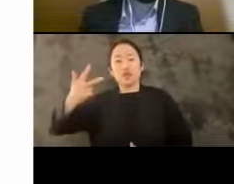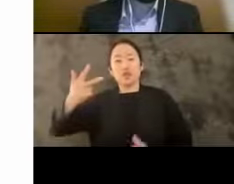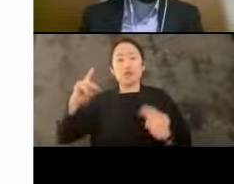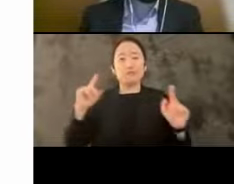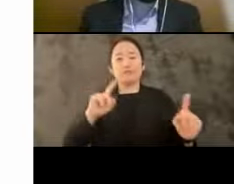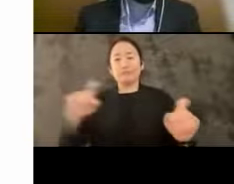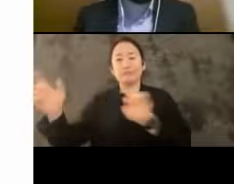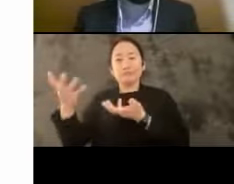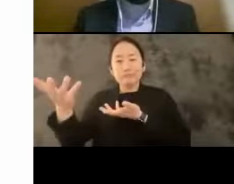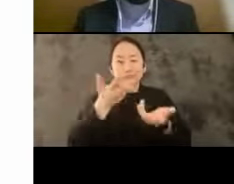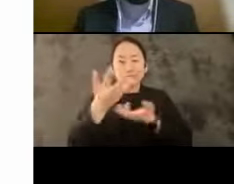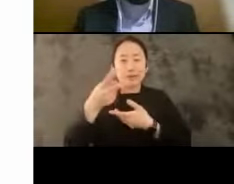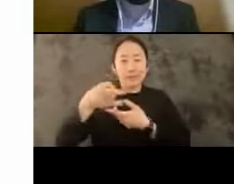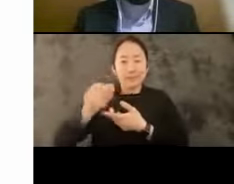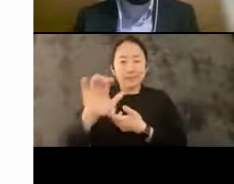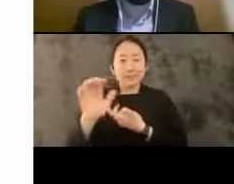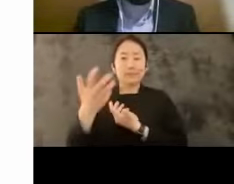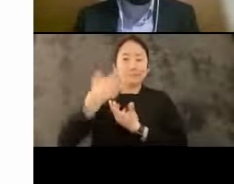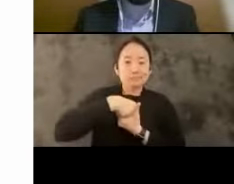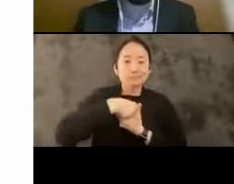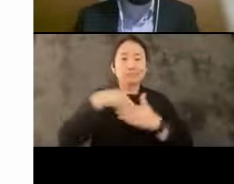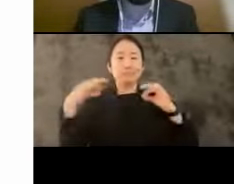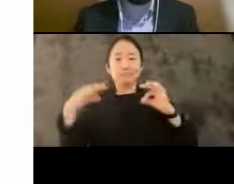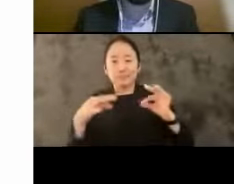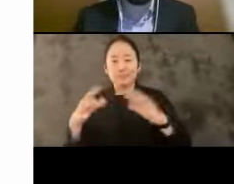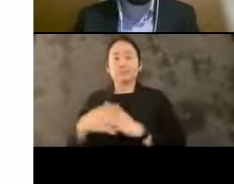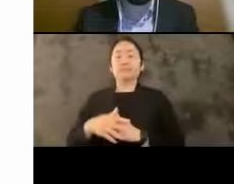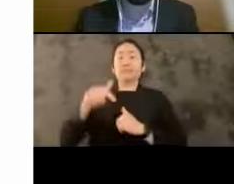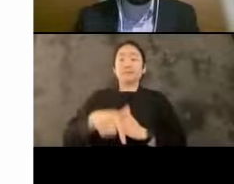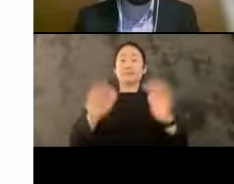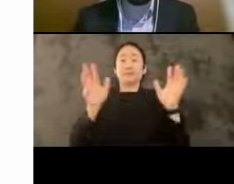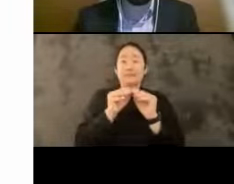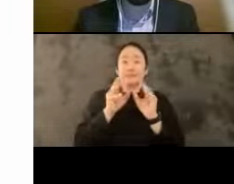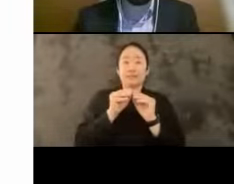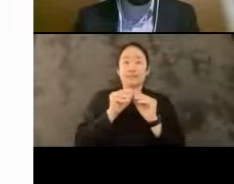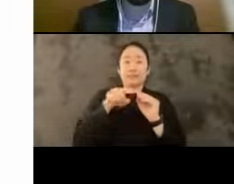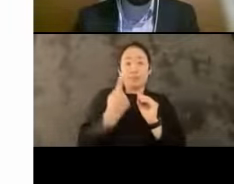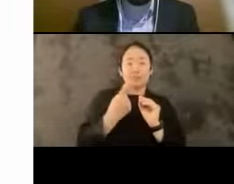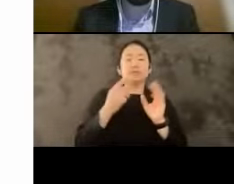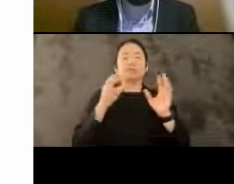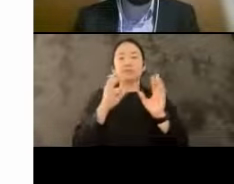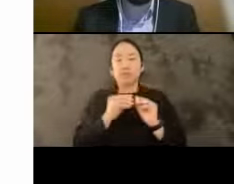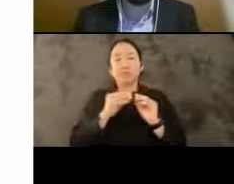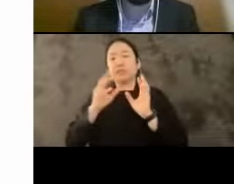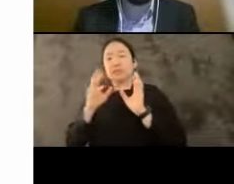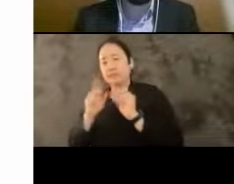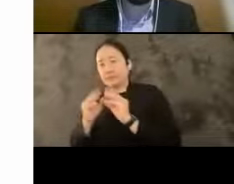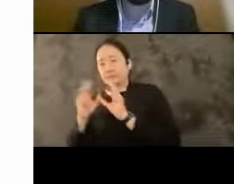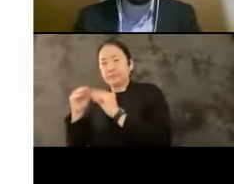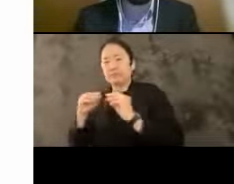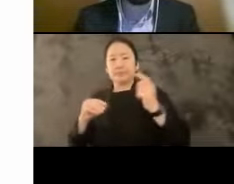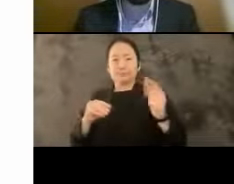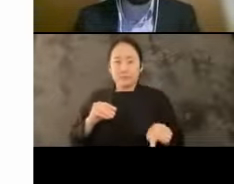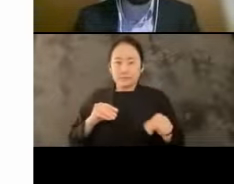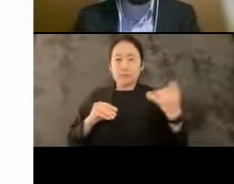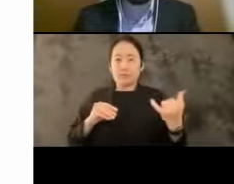And so after this meeting, we are going to take all our meetings. We have, meetings on Wednesday and Thursday as